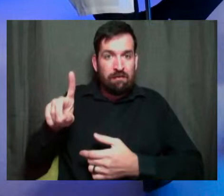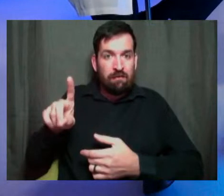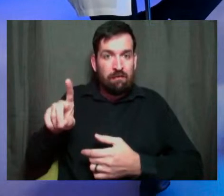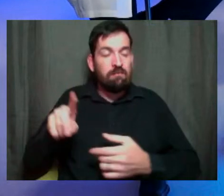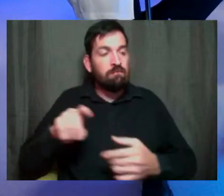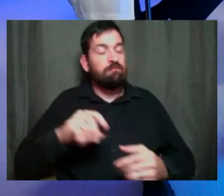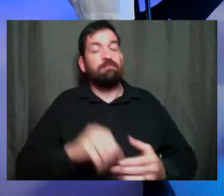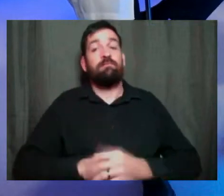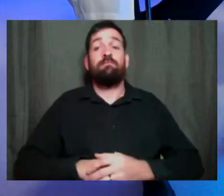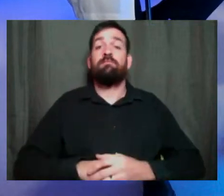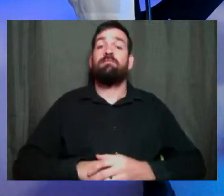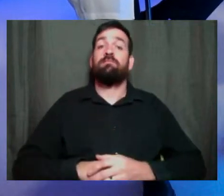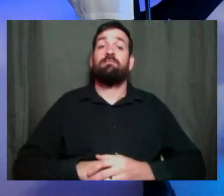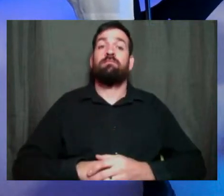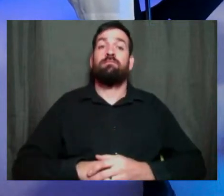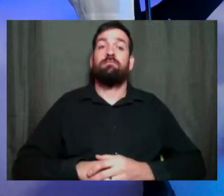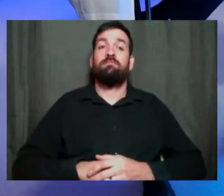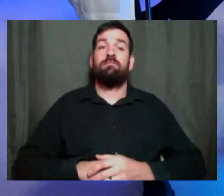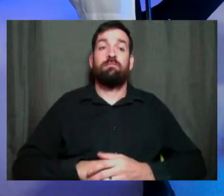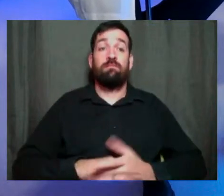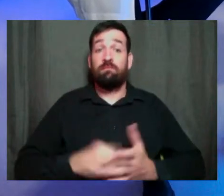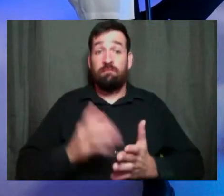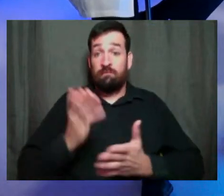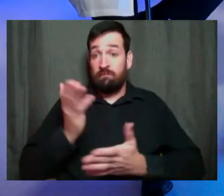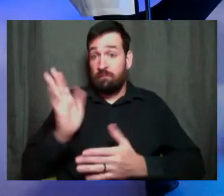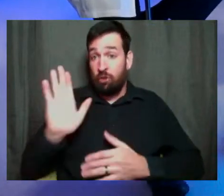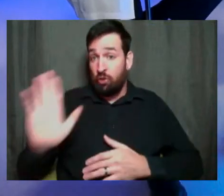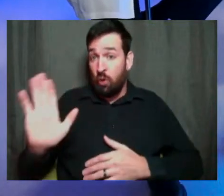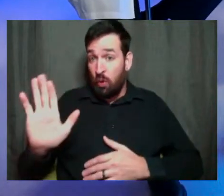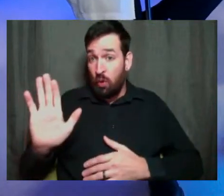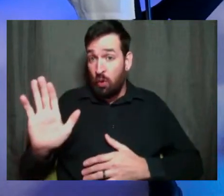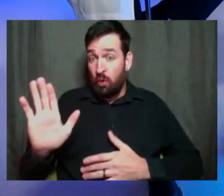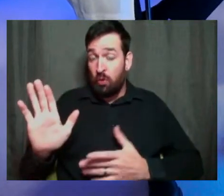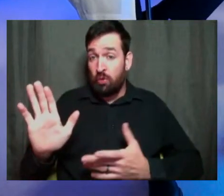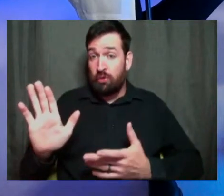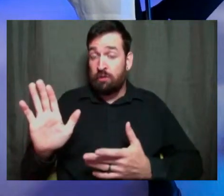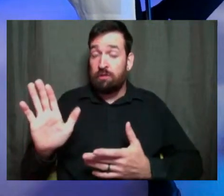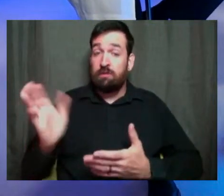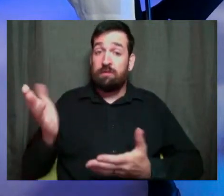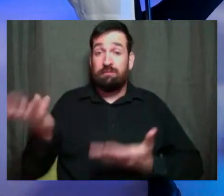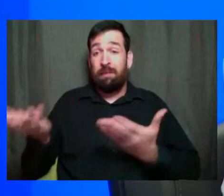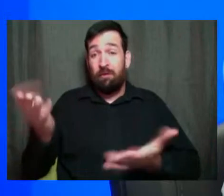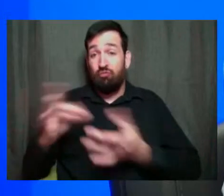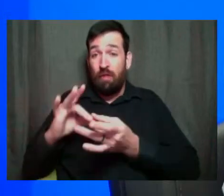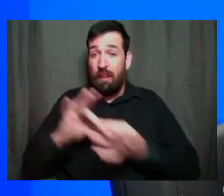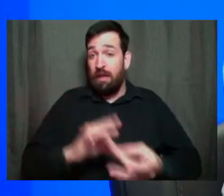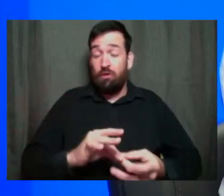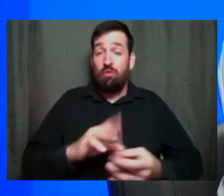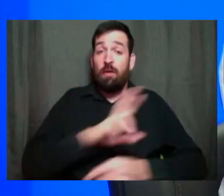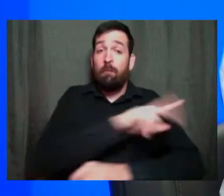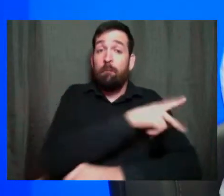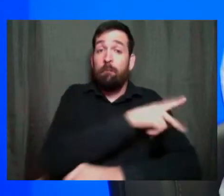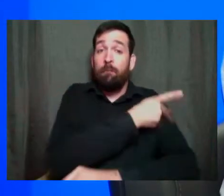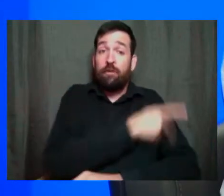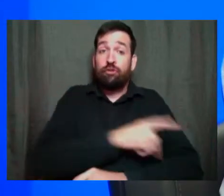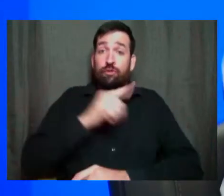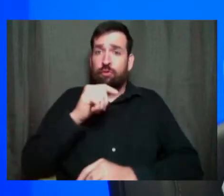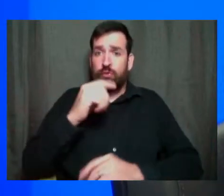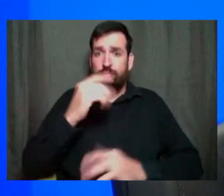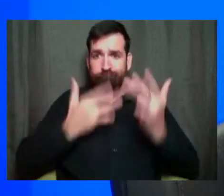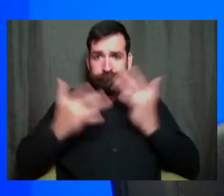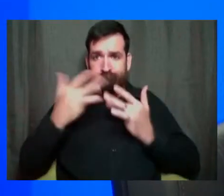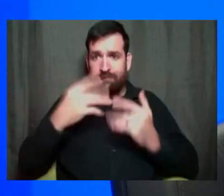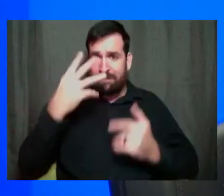You have a Oh, I don't know if that sounds And what right. yours probably was, It doesn't and sound what good. truly yours was probably related to is patients that are kind of sleep deprived. They will quite